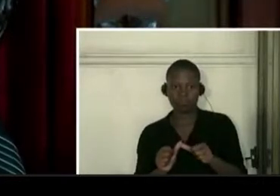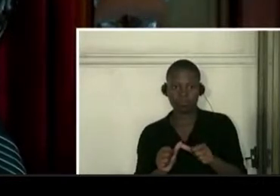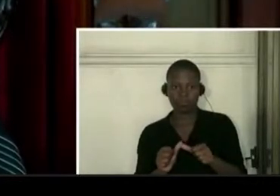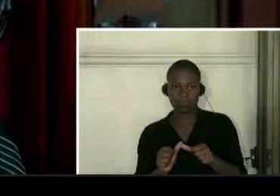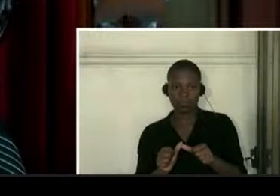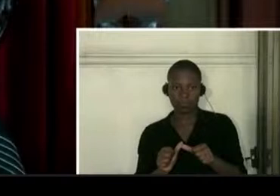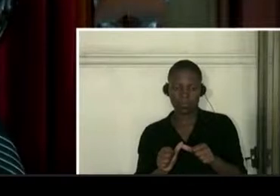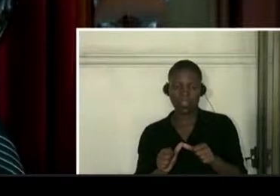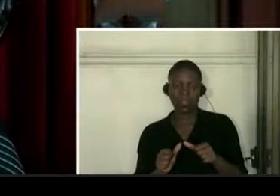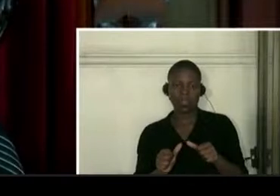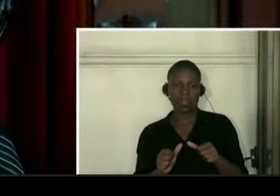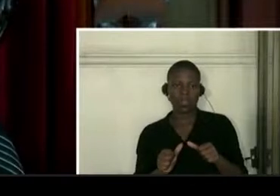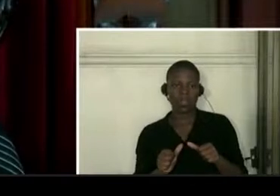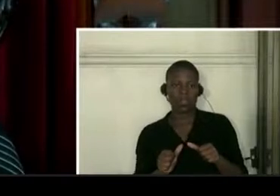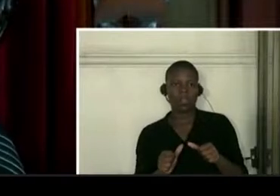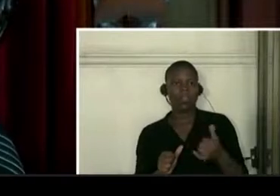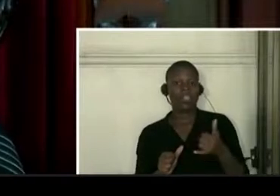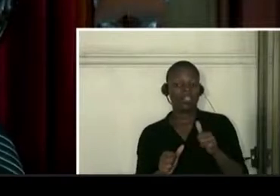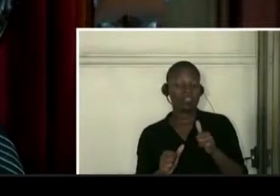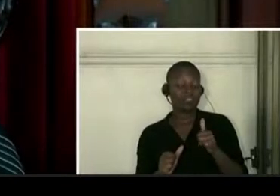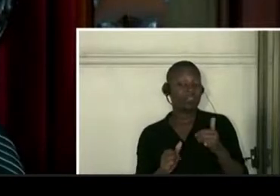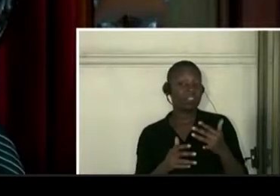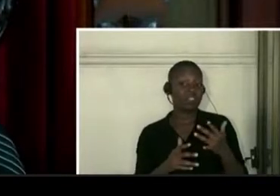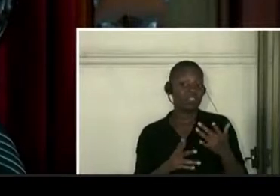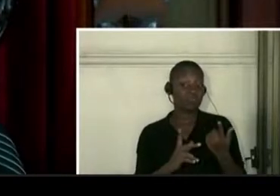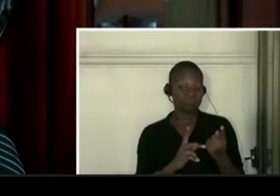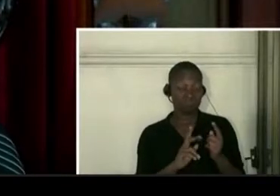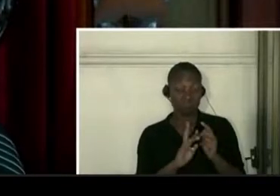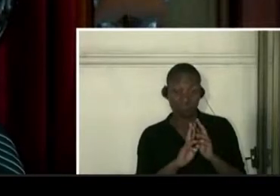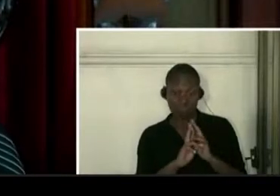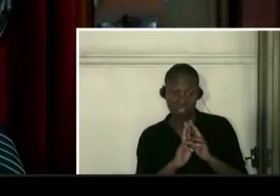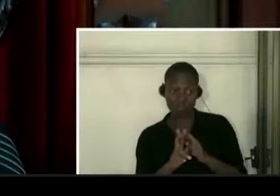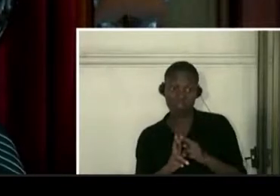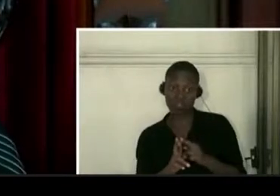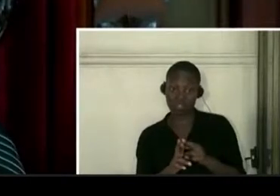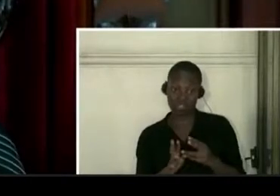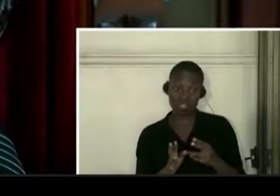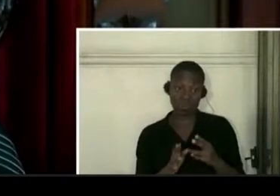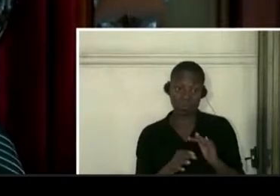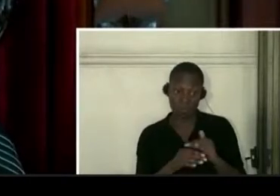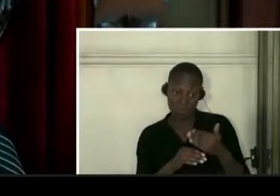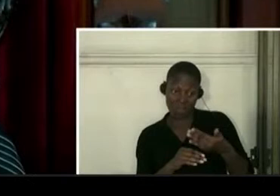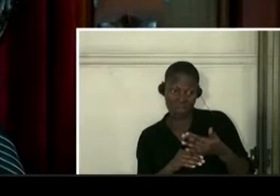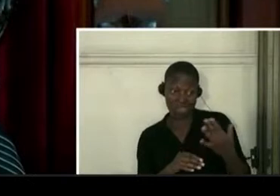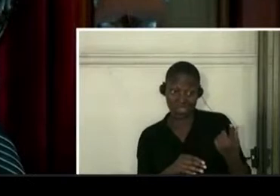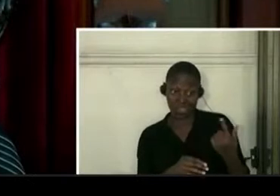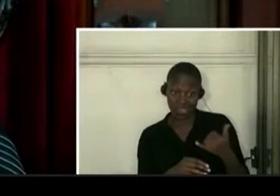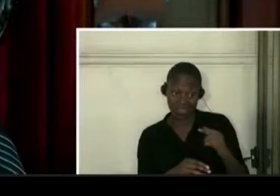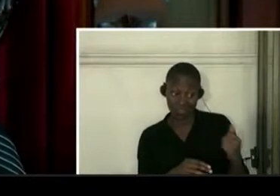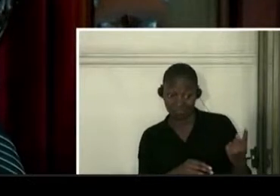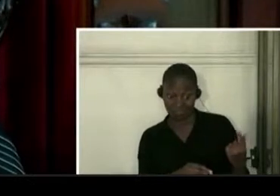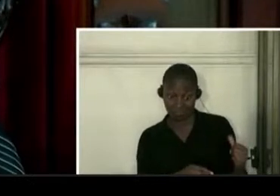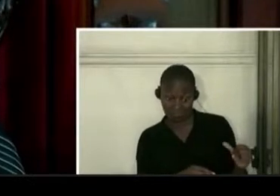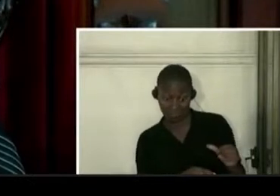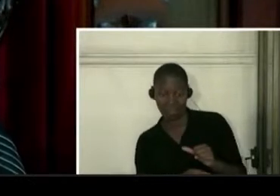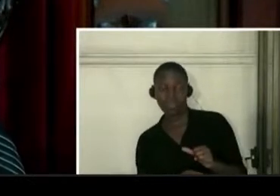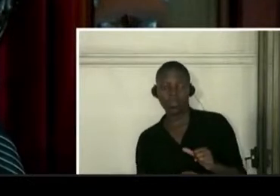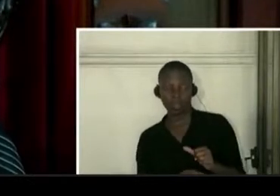ngekaphephe before i-response mangabe ebuya. Sizodlulela kulungu elilandelayo